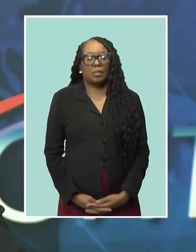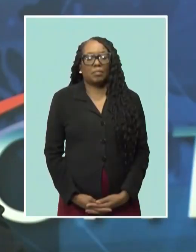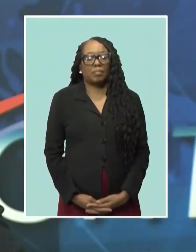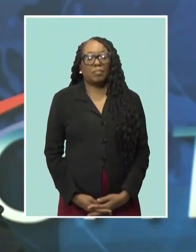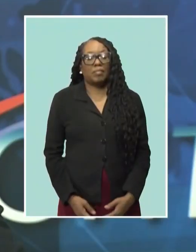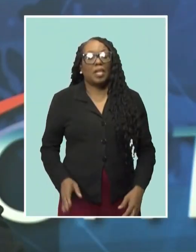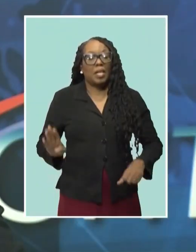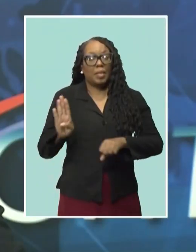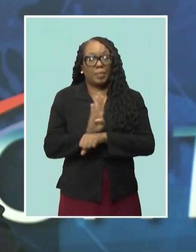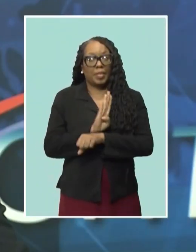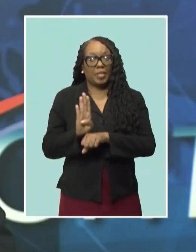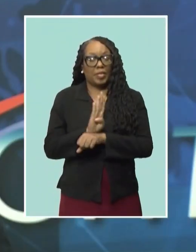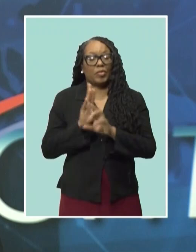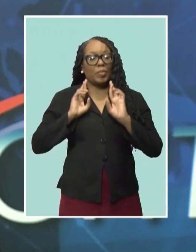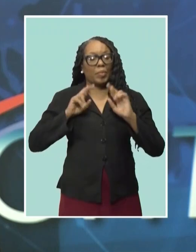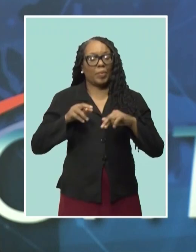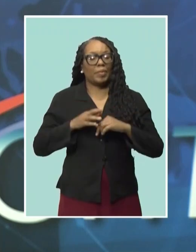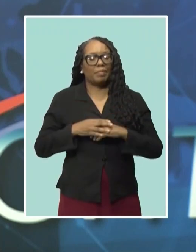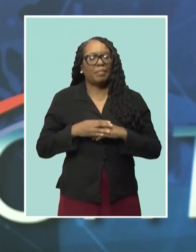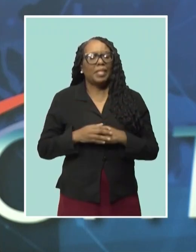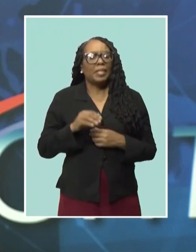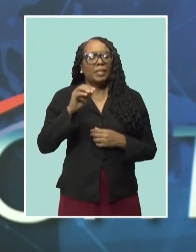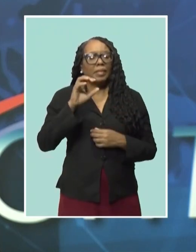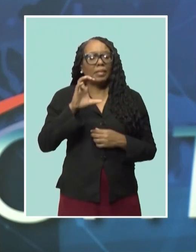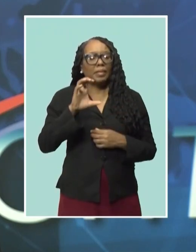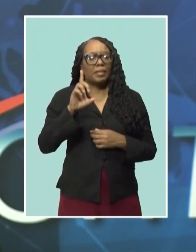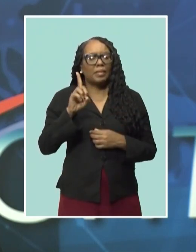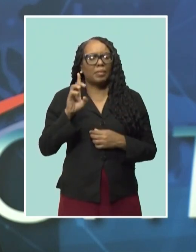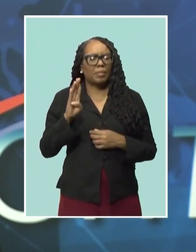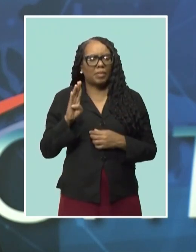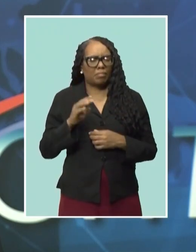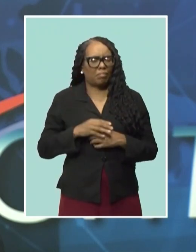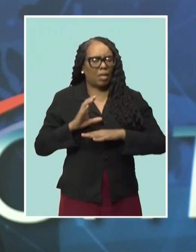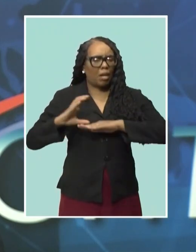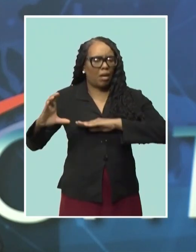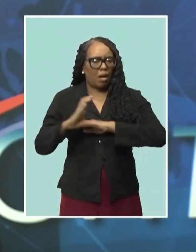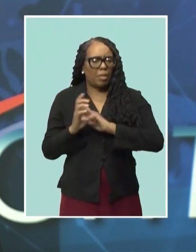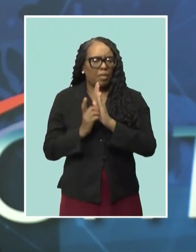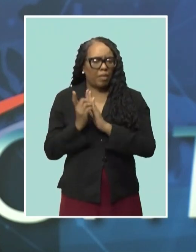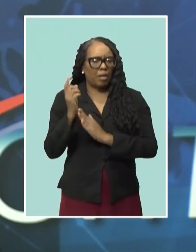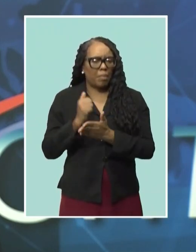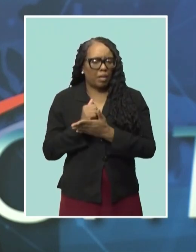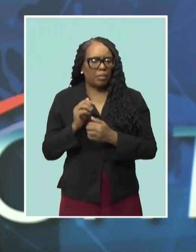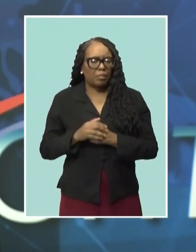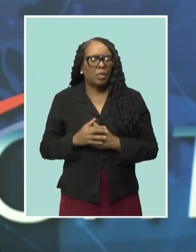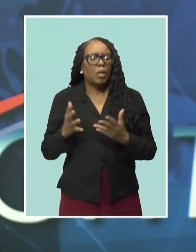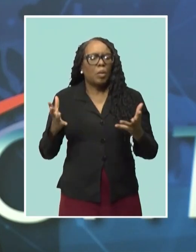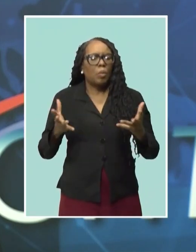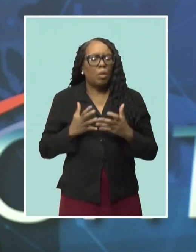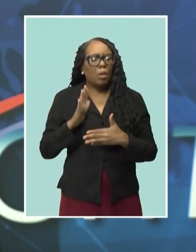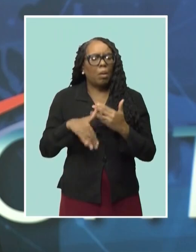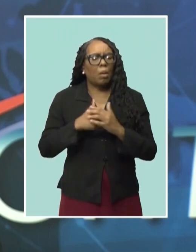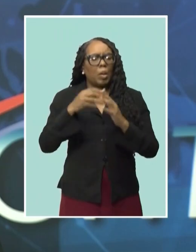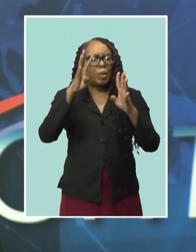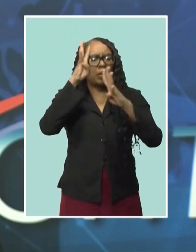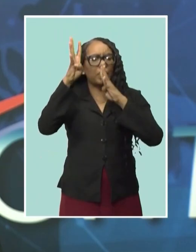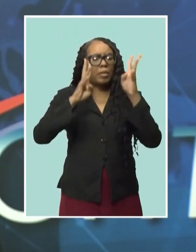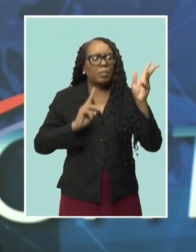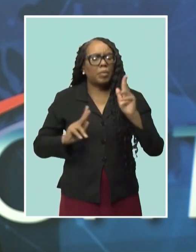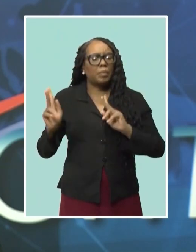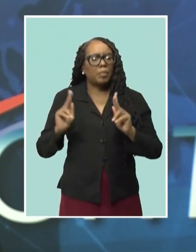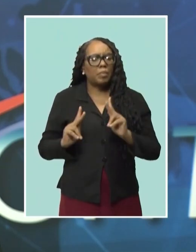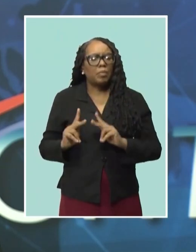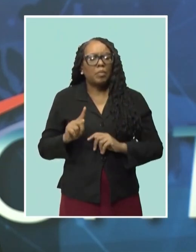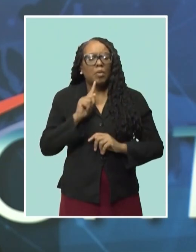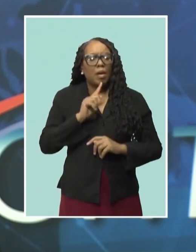In tonight's business report, the Caribbean Development Bank is calling creatives to action with the launch of the second phase of its Cultural and